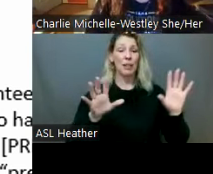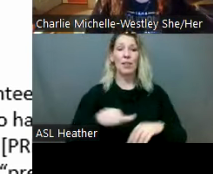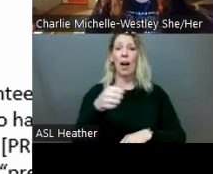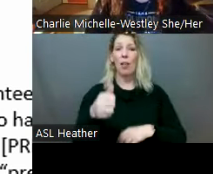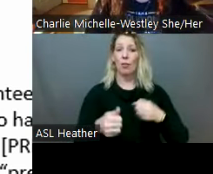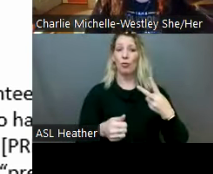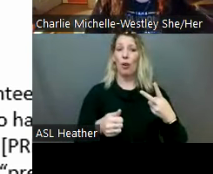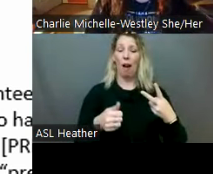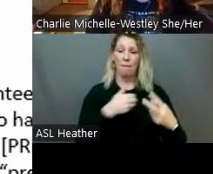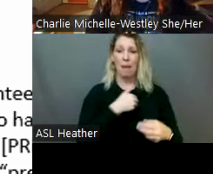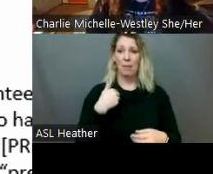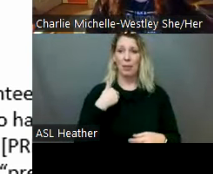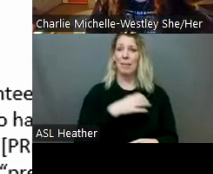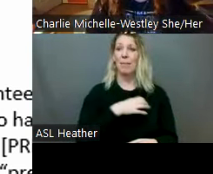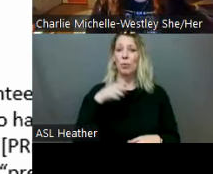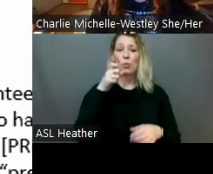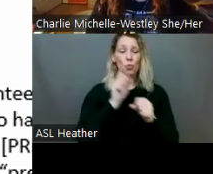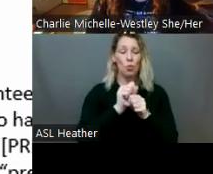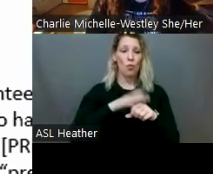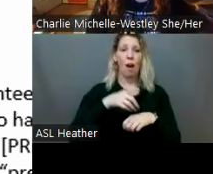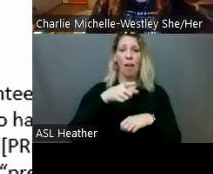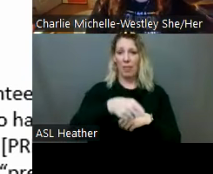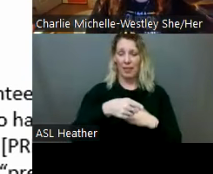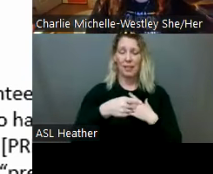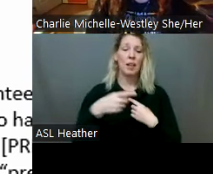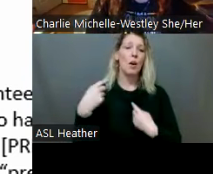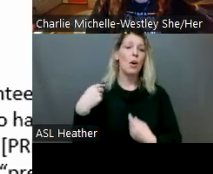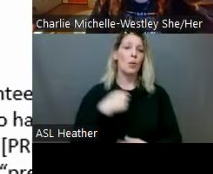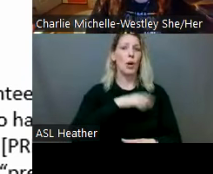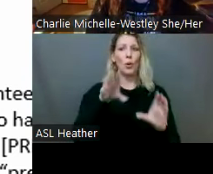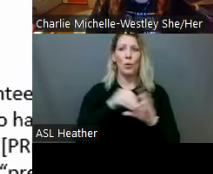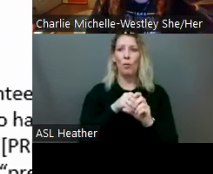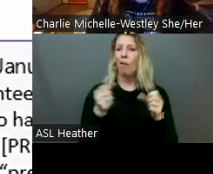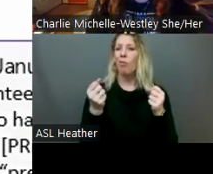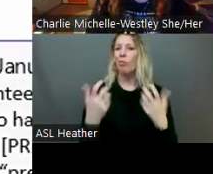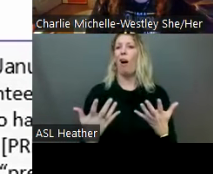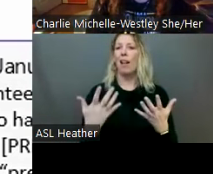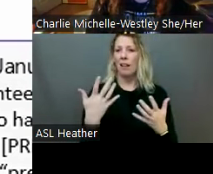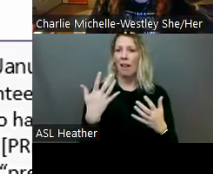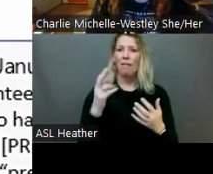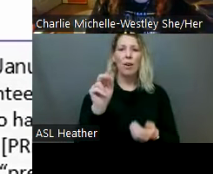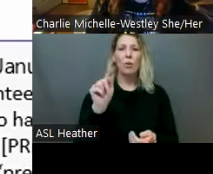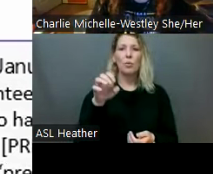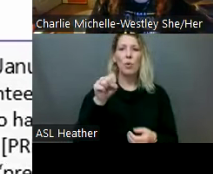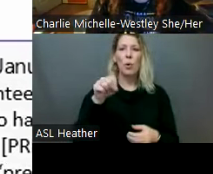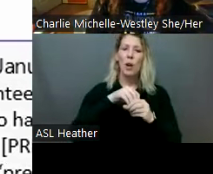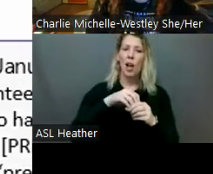of the commission who weren't on the subcommittee and to the public, that we included a lot of those kind of notes in the original draft of this, and some of them are